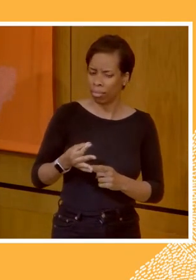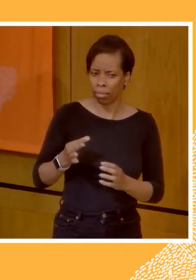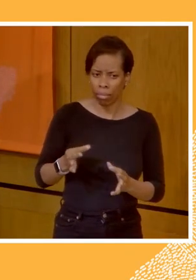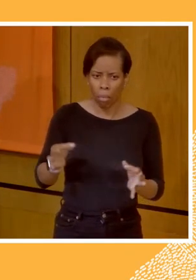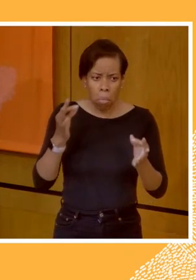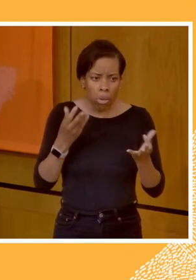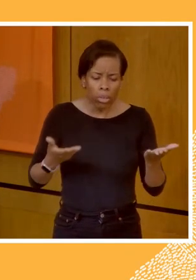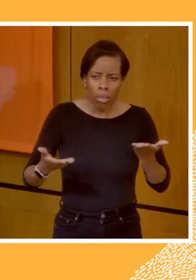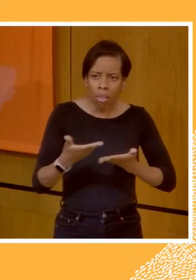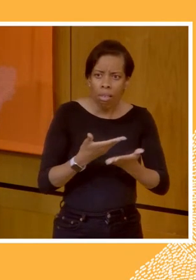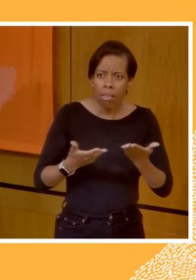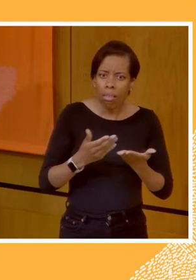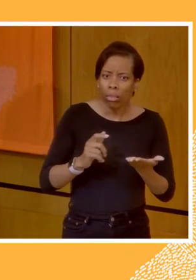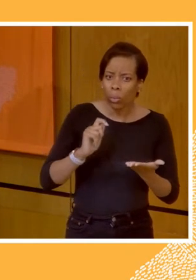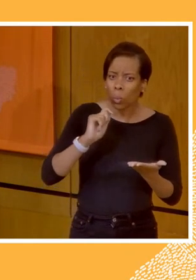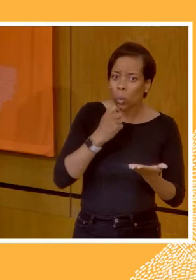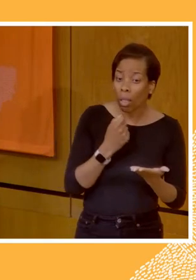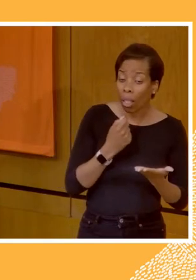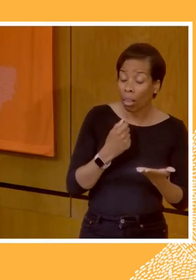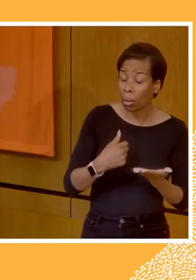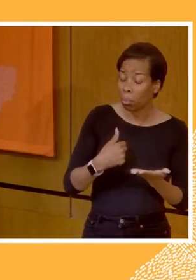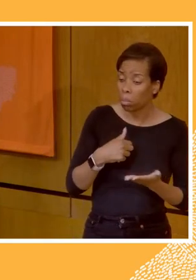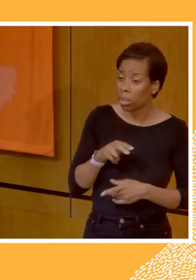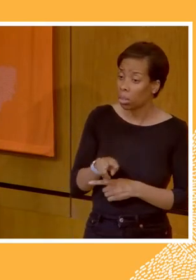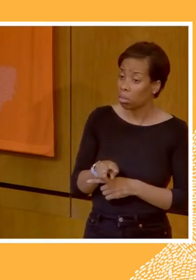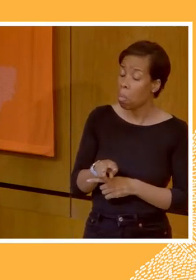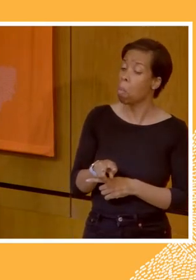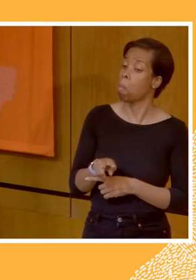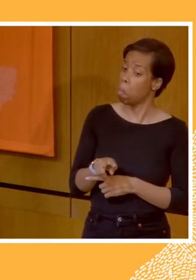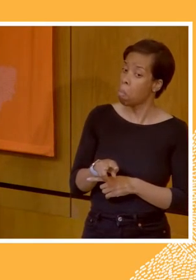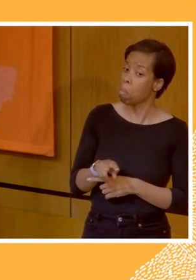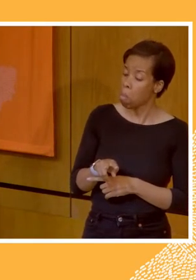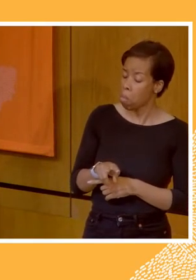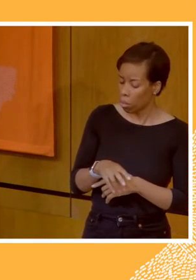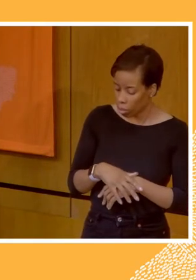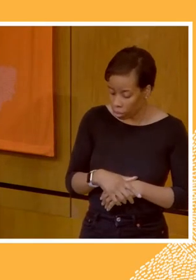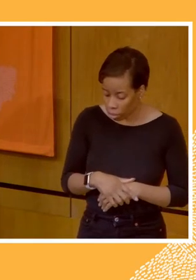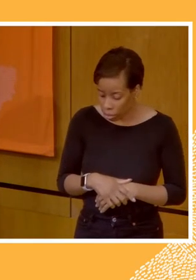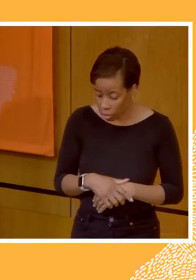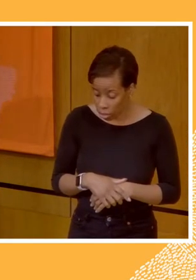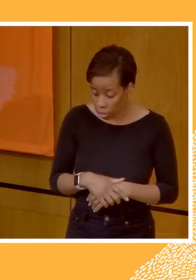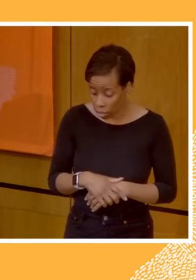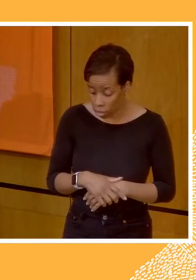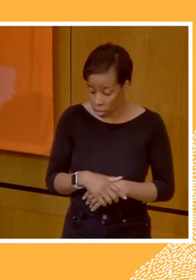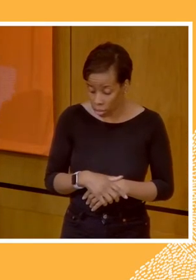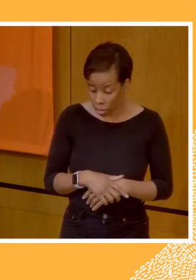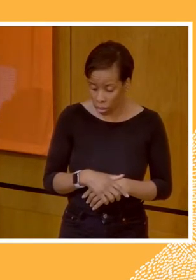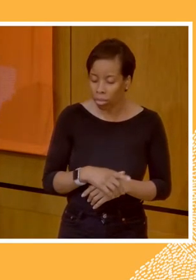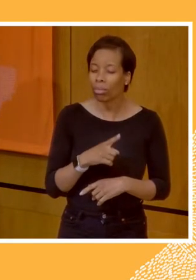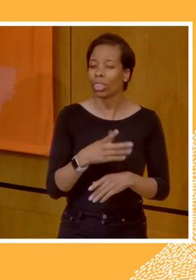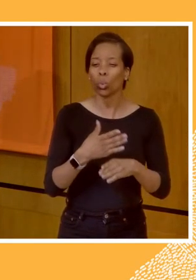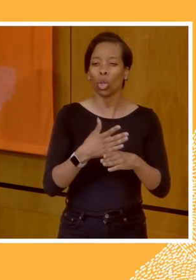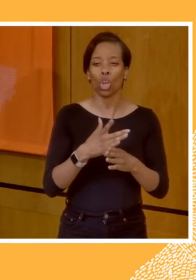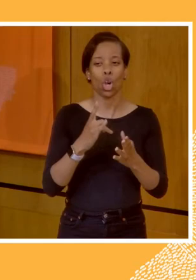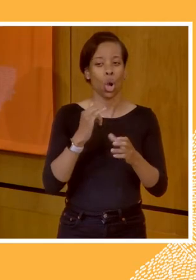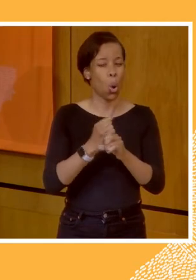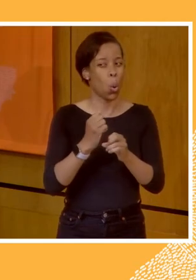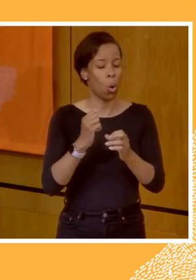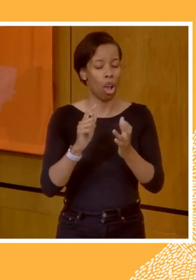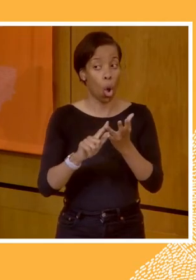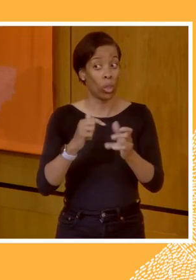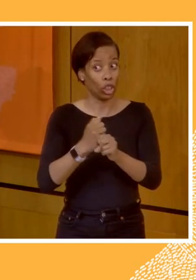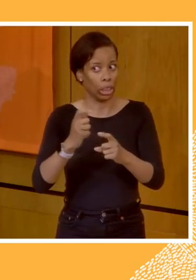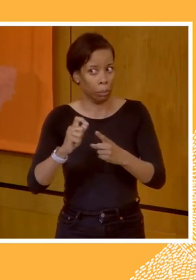time, because it was just something that was not in our idea. And we used to do things